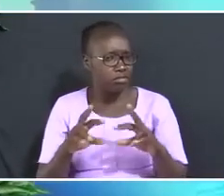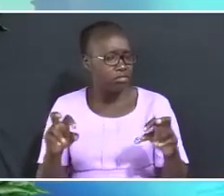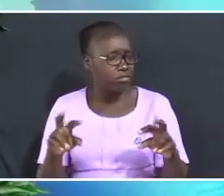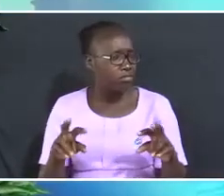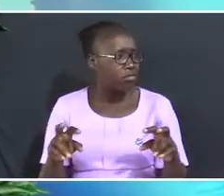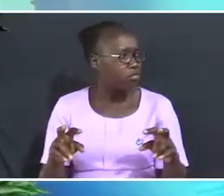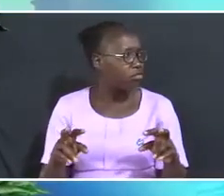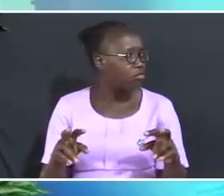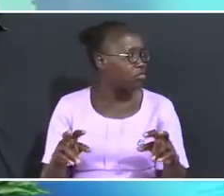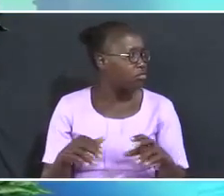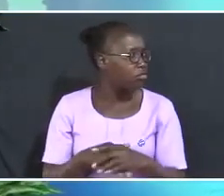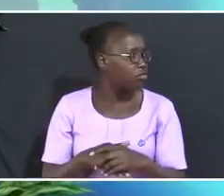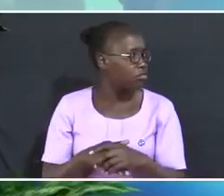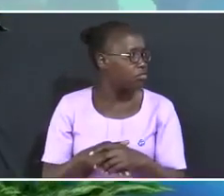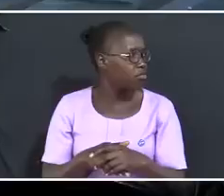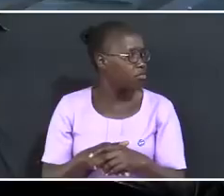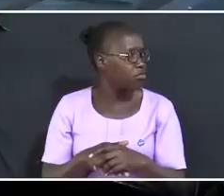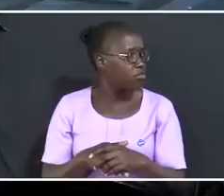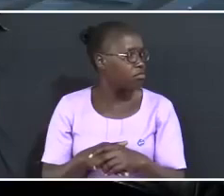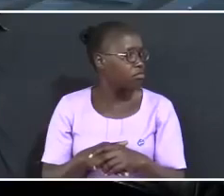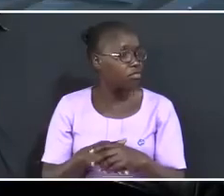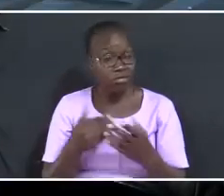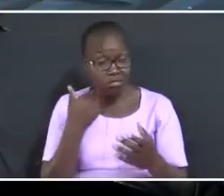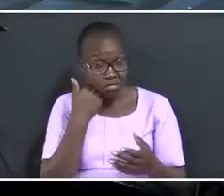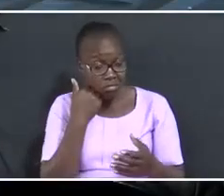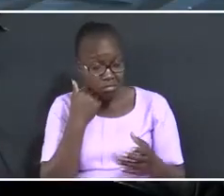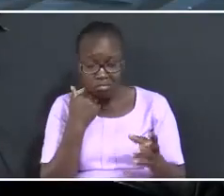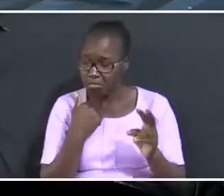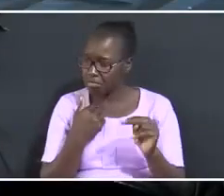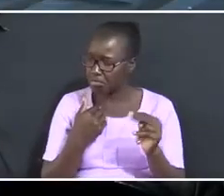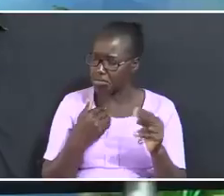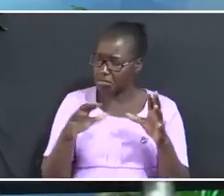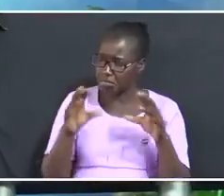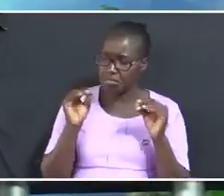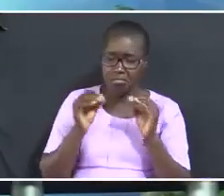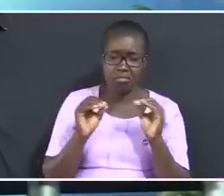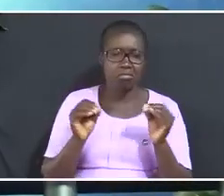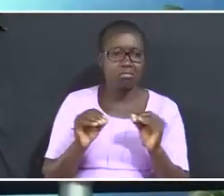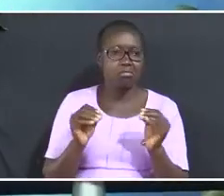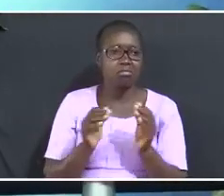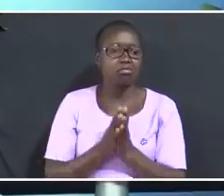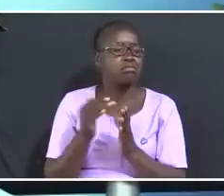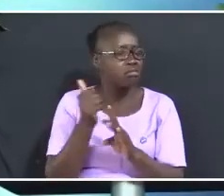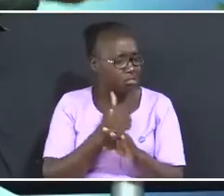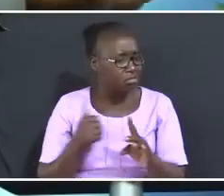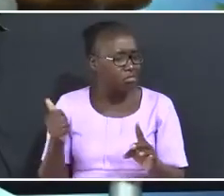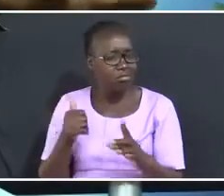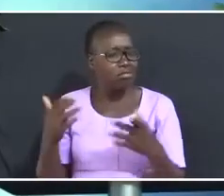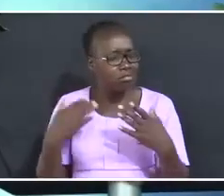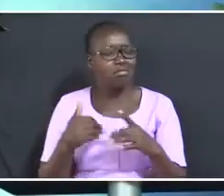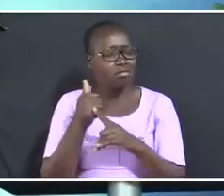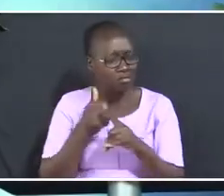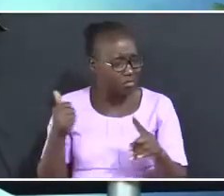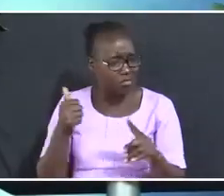no. I can't accept it. Okay, you are sick. I can't accept it. You know, they deny. These are